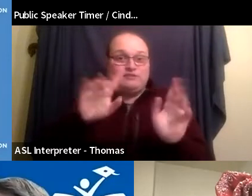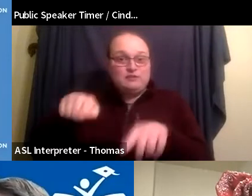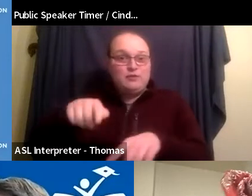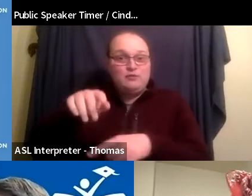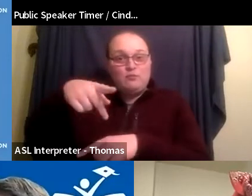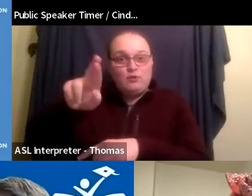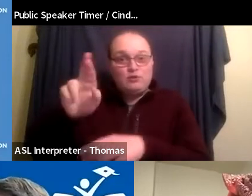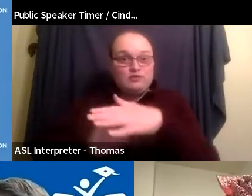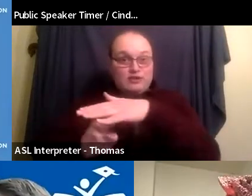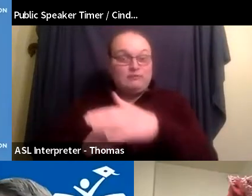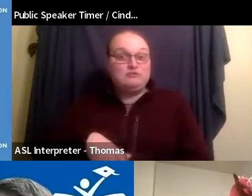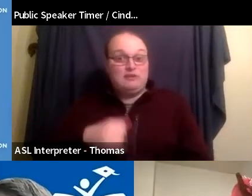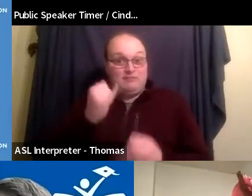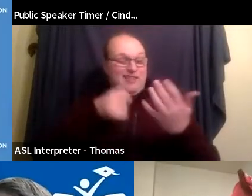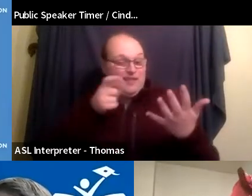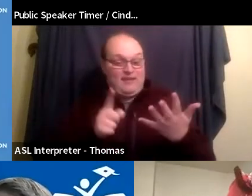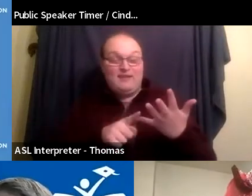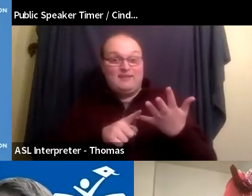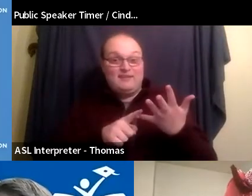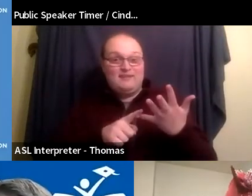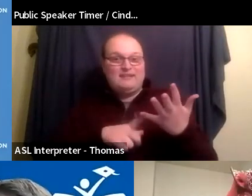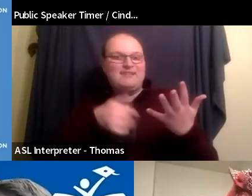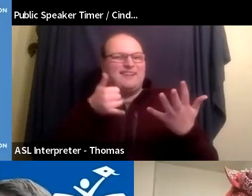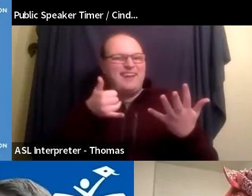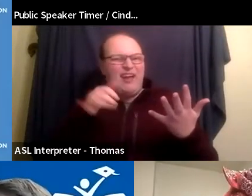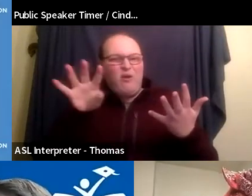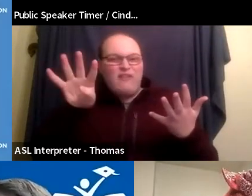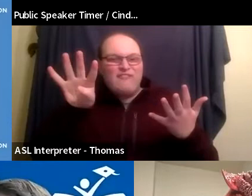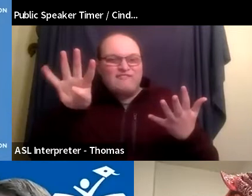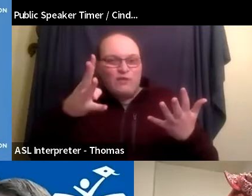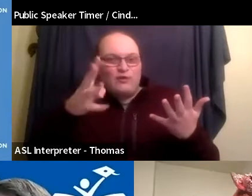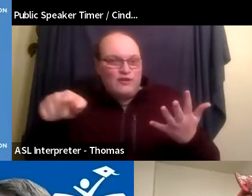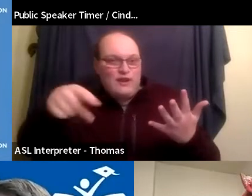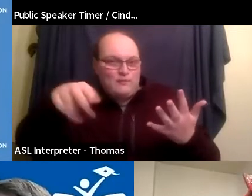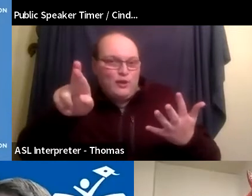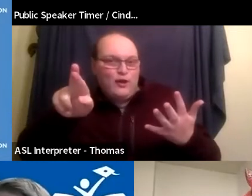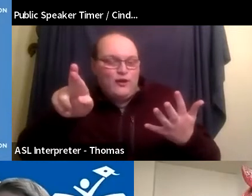Ridge Elementary, and my last child is actually in fourth grade in Pointer Ridge Elementary.